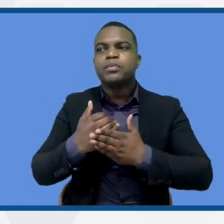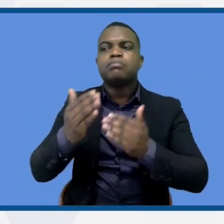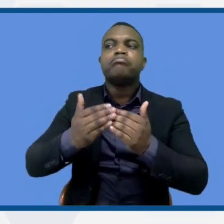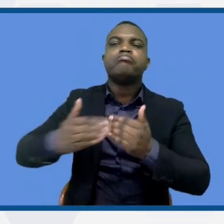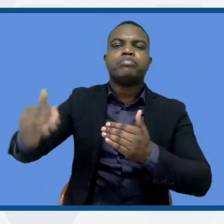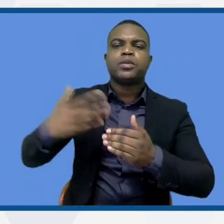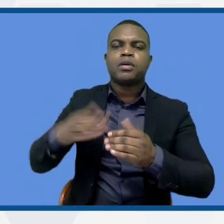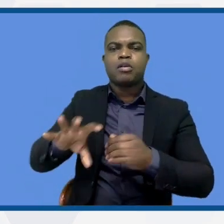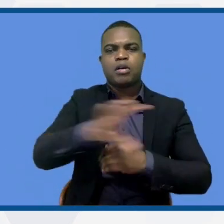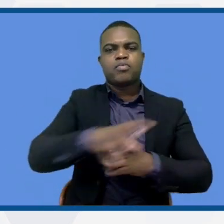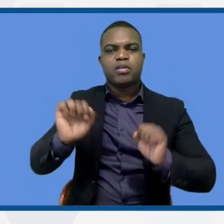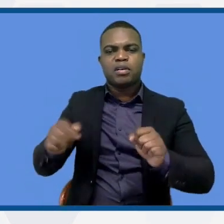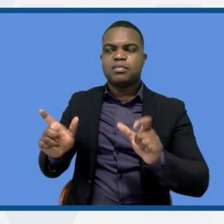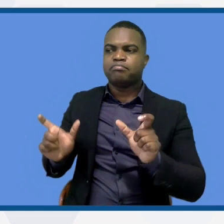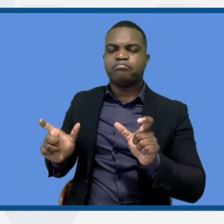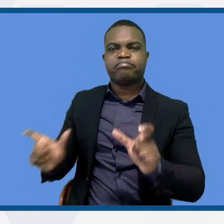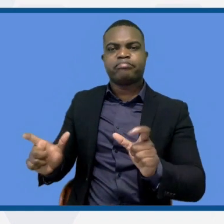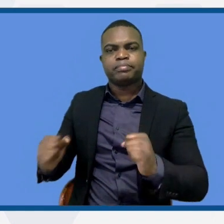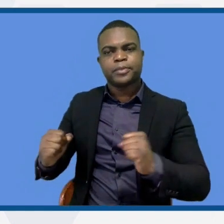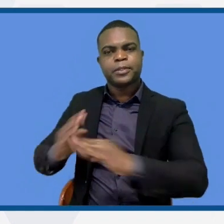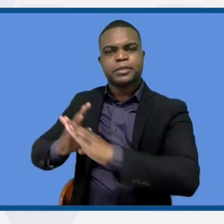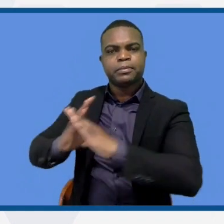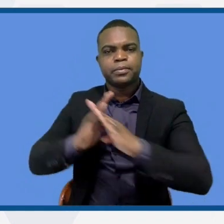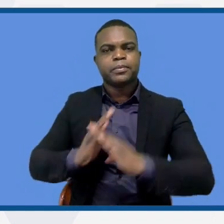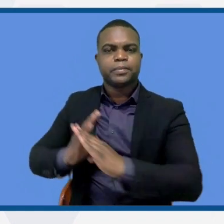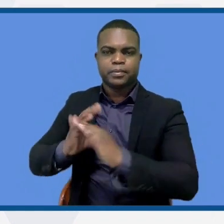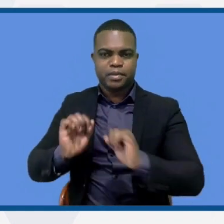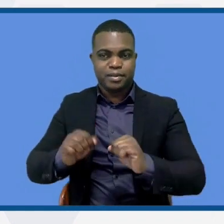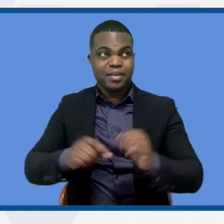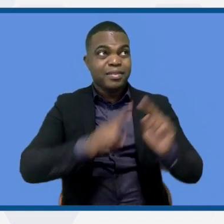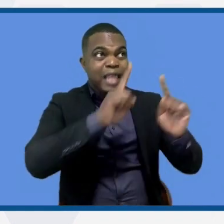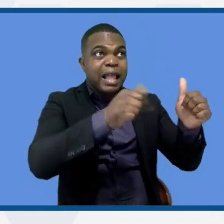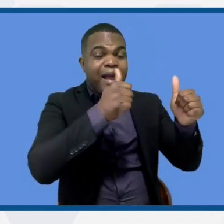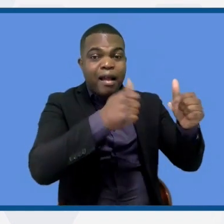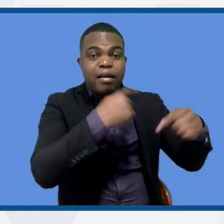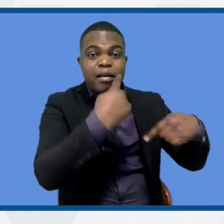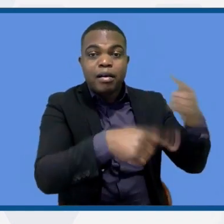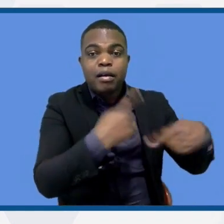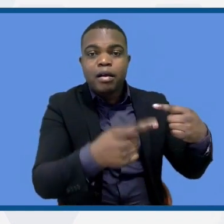important because it incorporates the risk for events that haven't happened